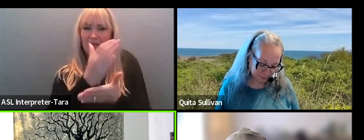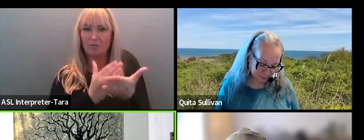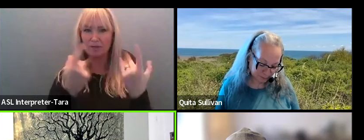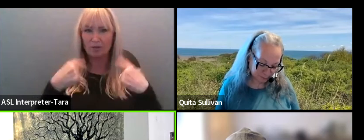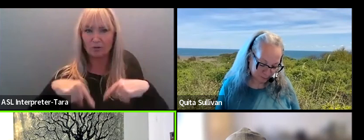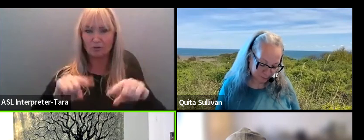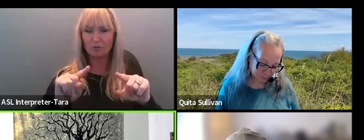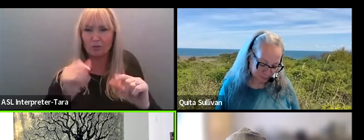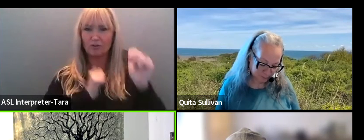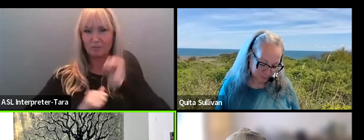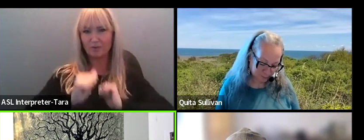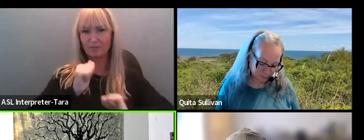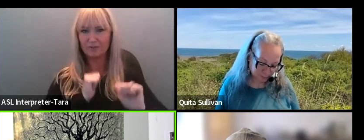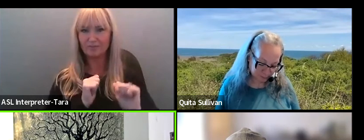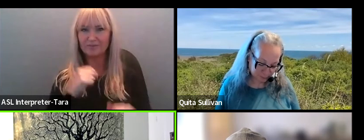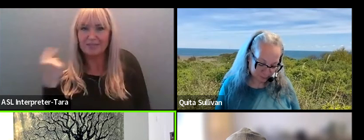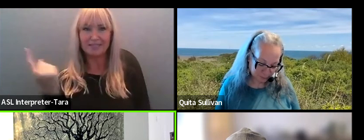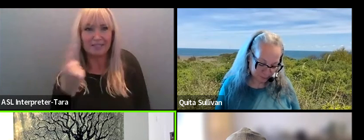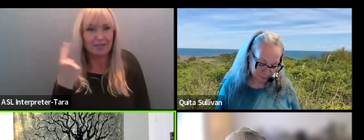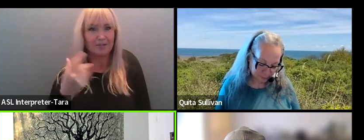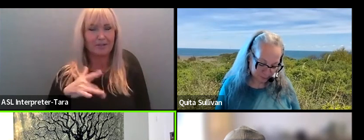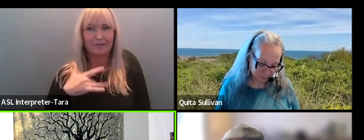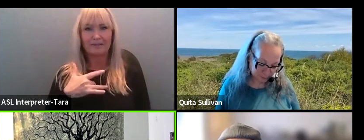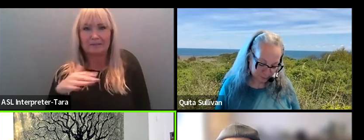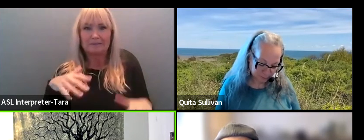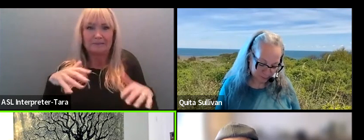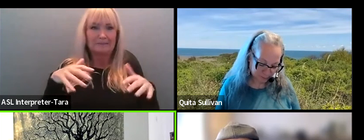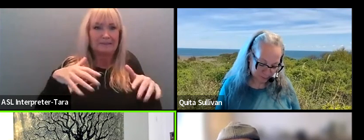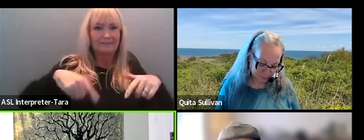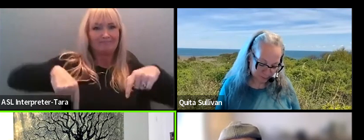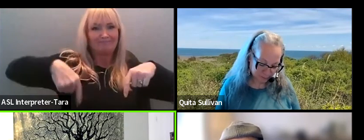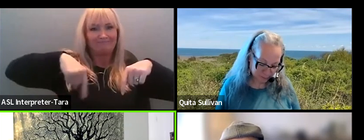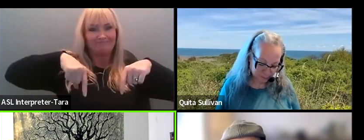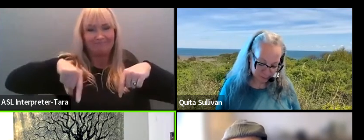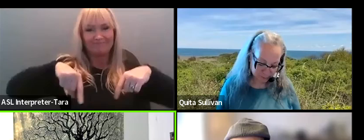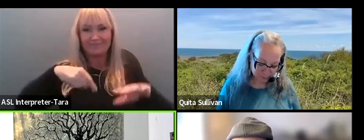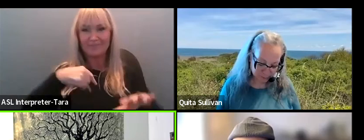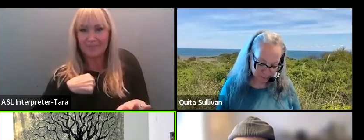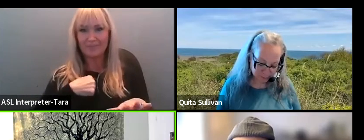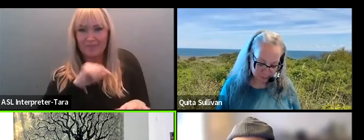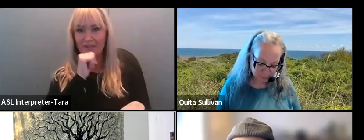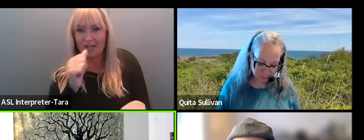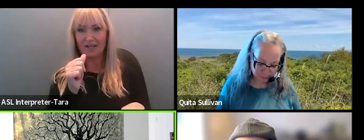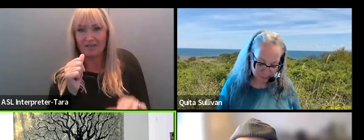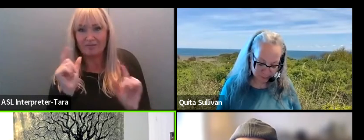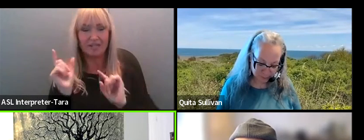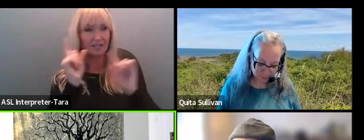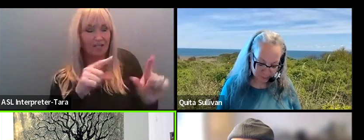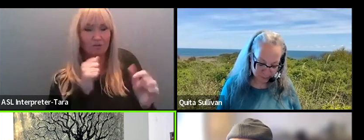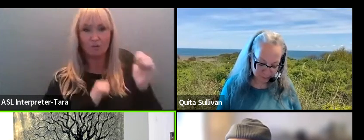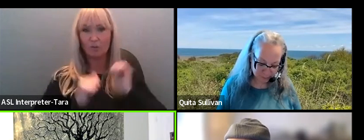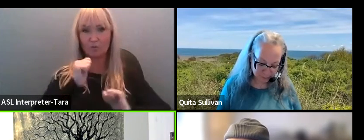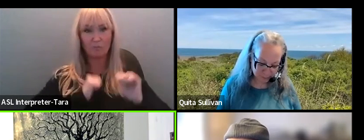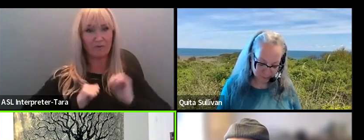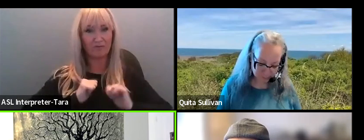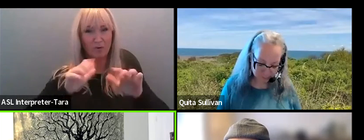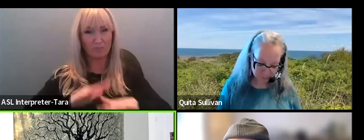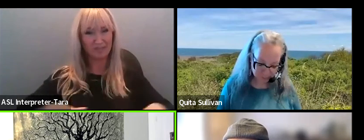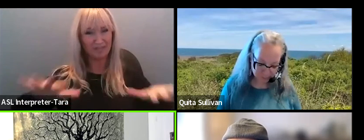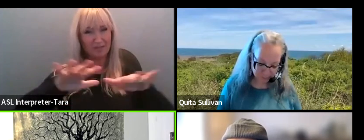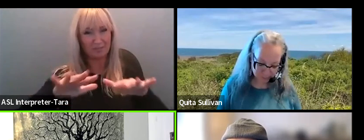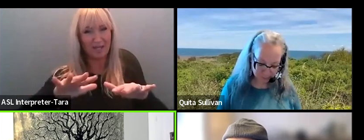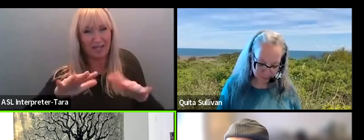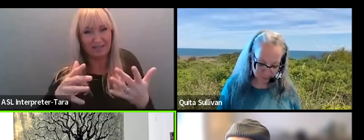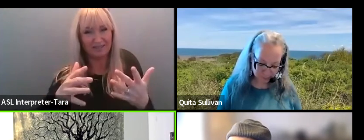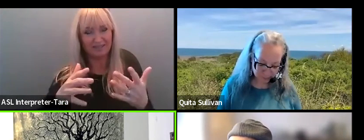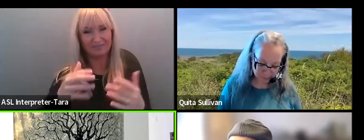well. It's always kind of nerve-wracking because I had not been in the performance space for a while. And so